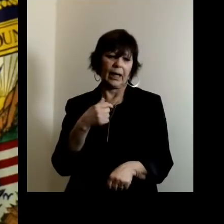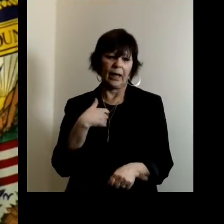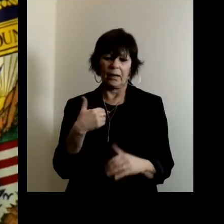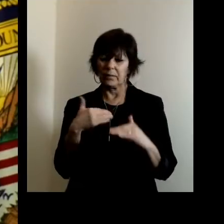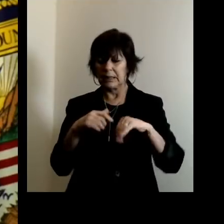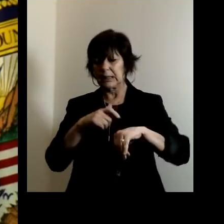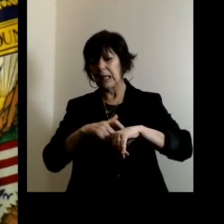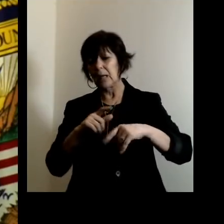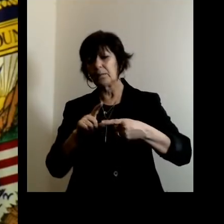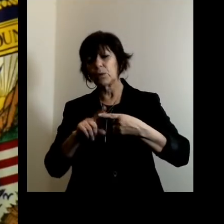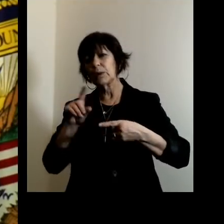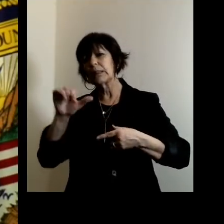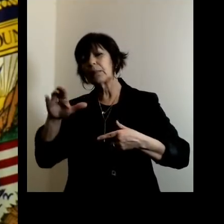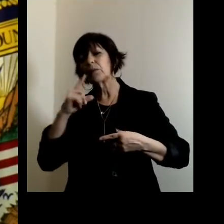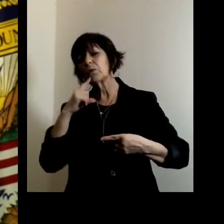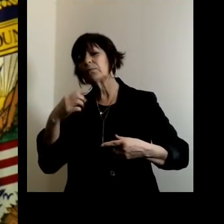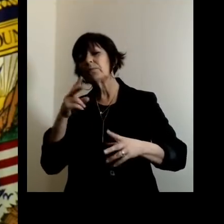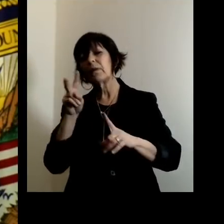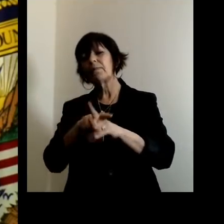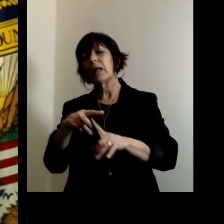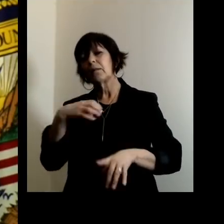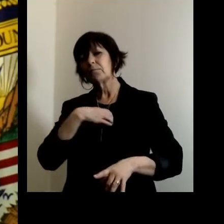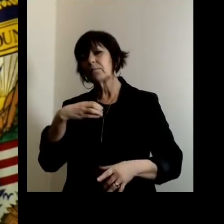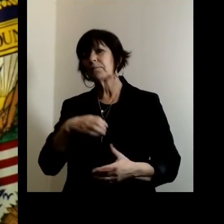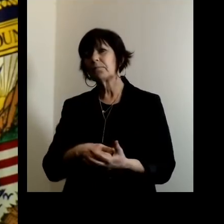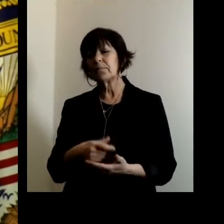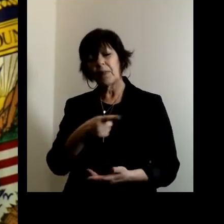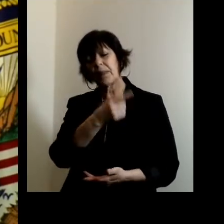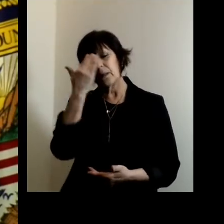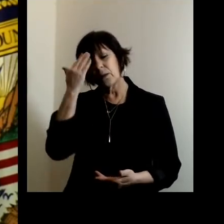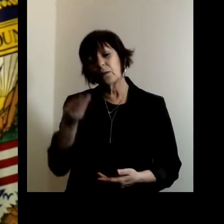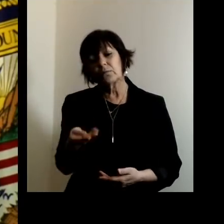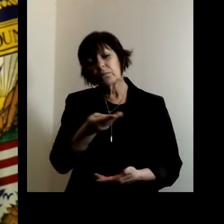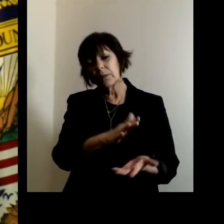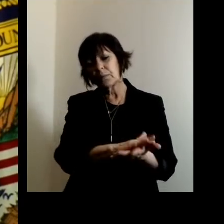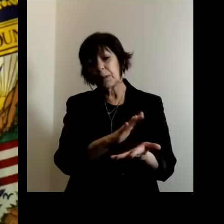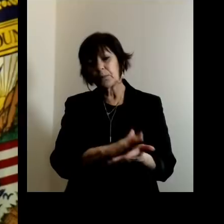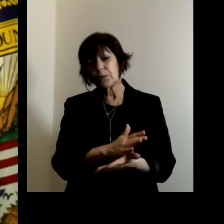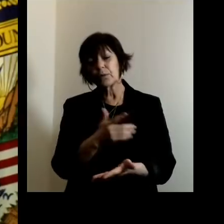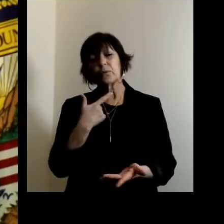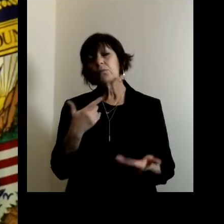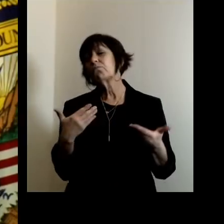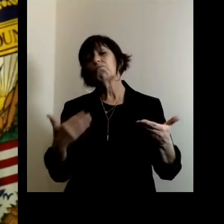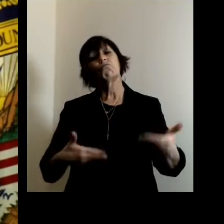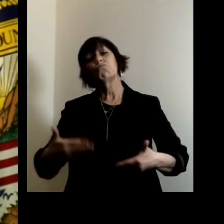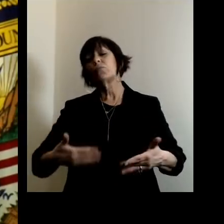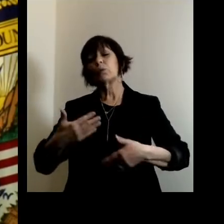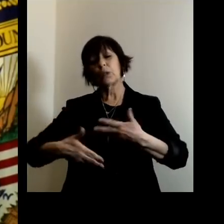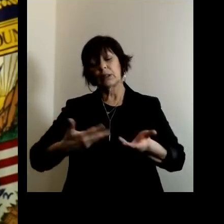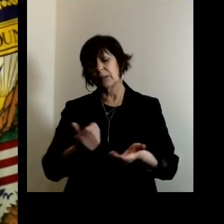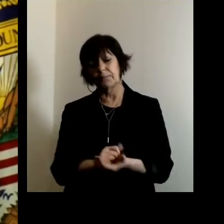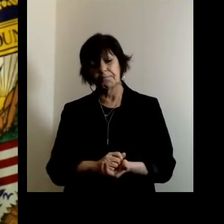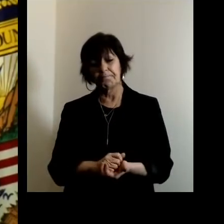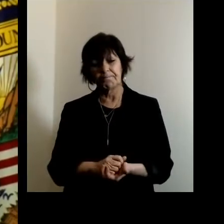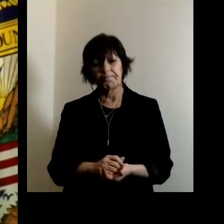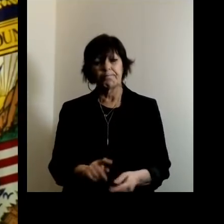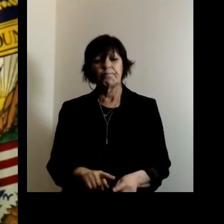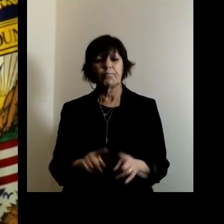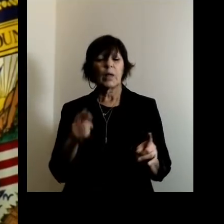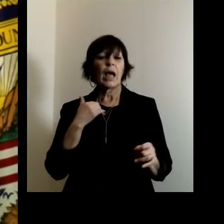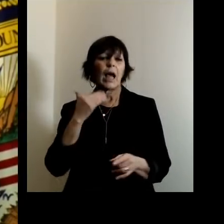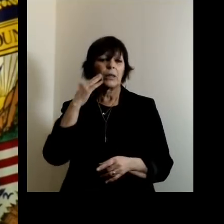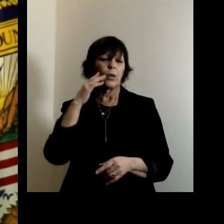time until December to do that. It was included in the documentation that was provided to them, and we'll go with the process. But I